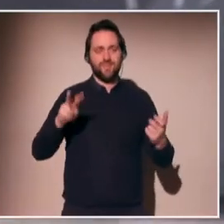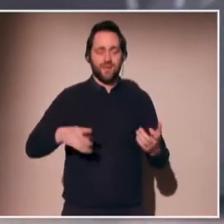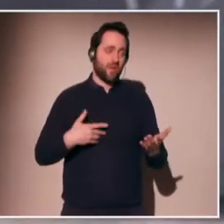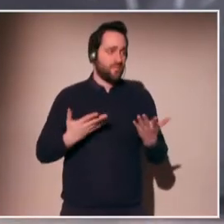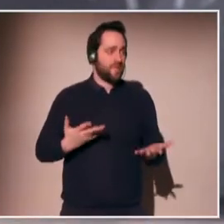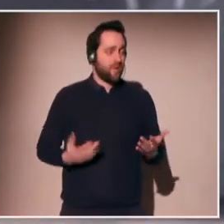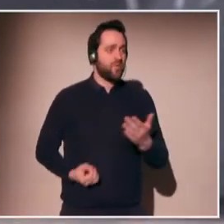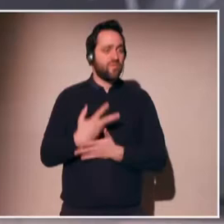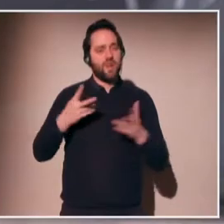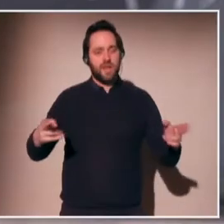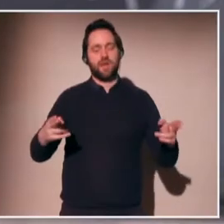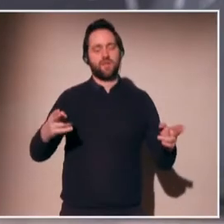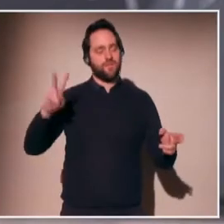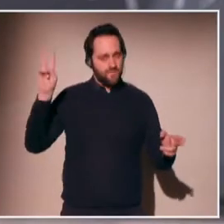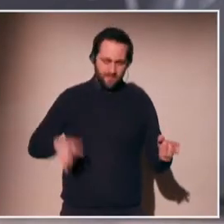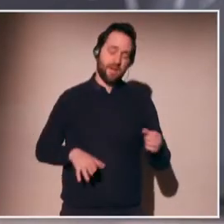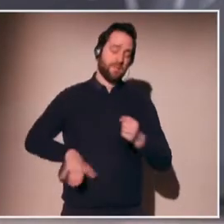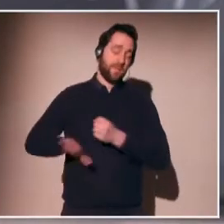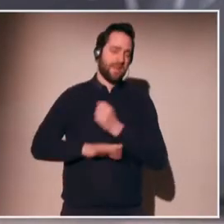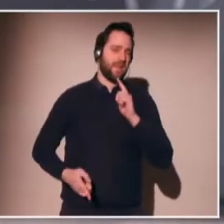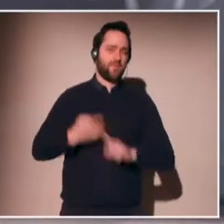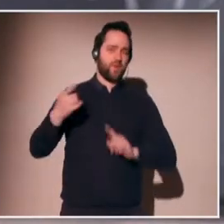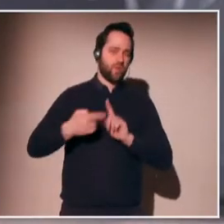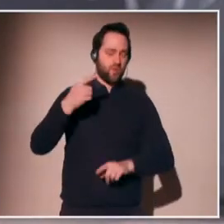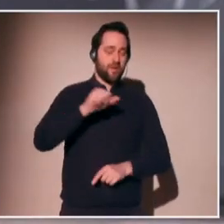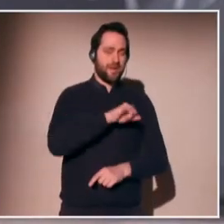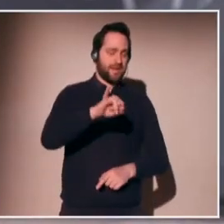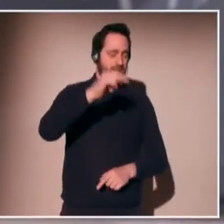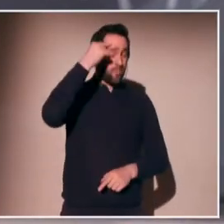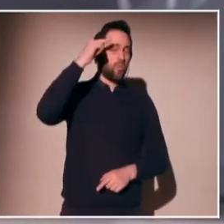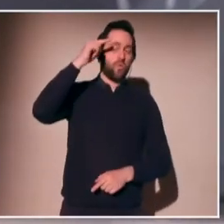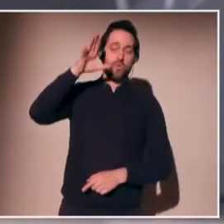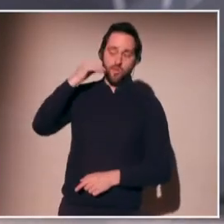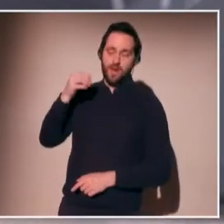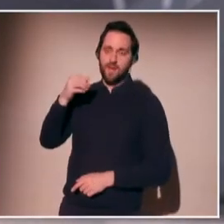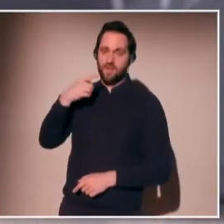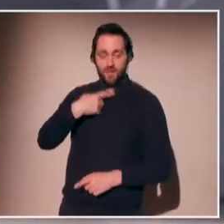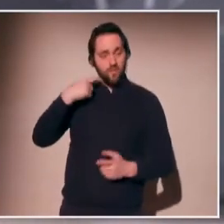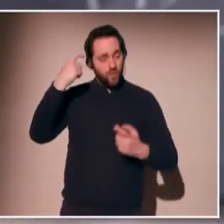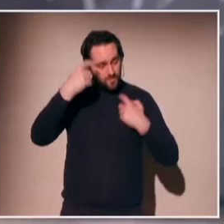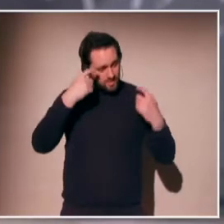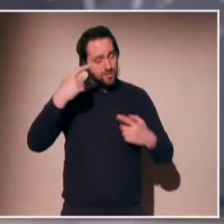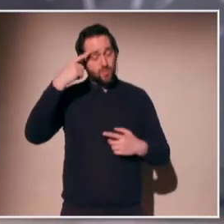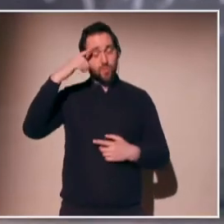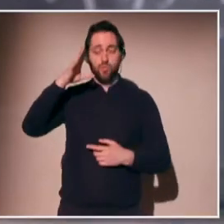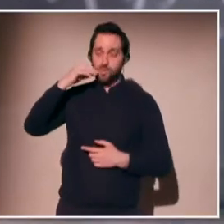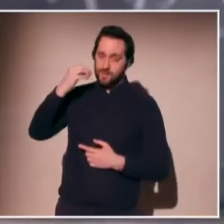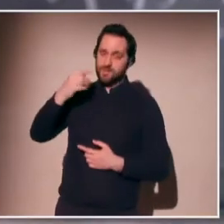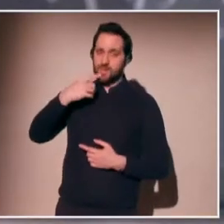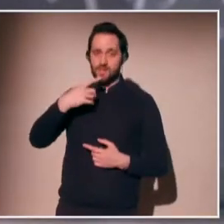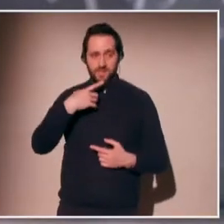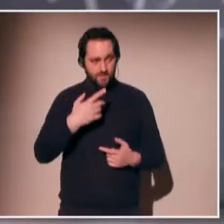are three important elements of the human-centered AI. One is that we need